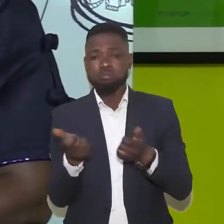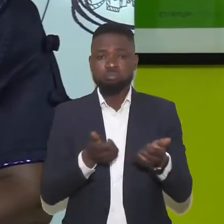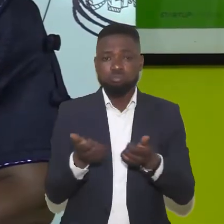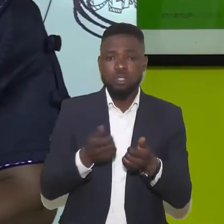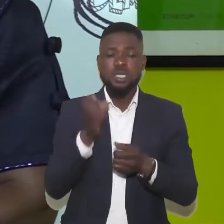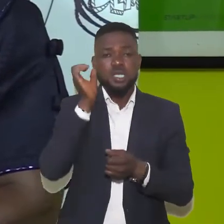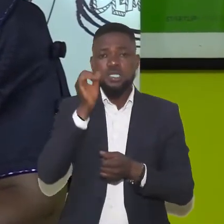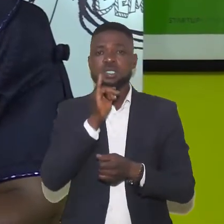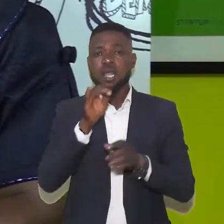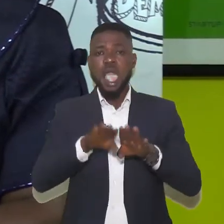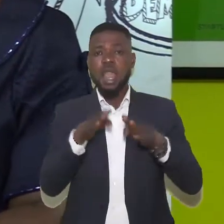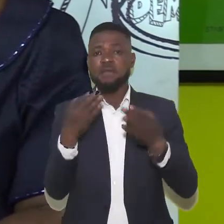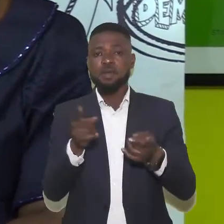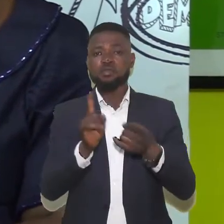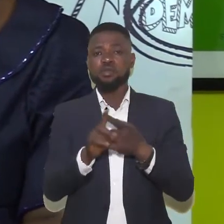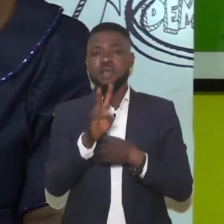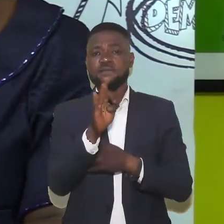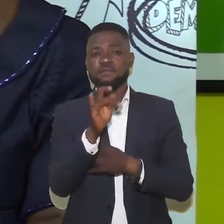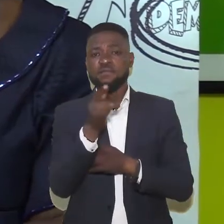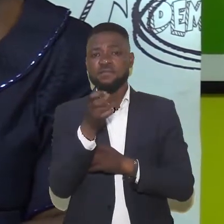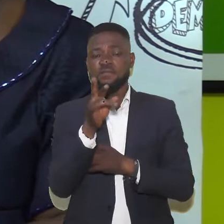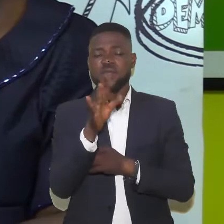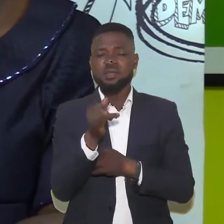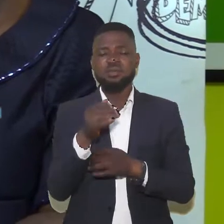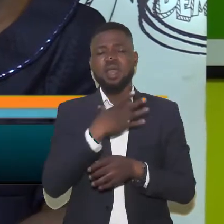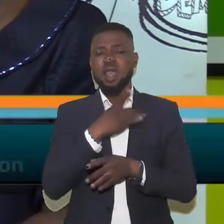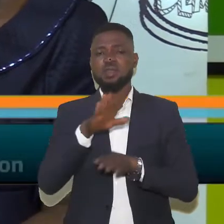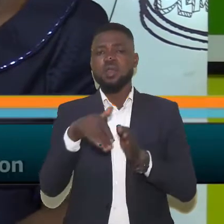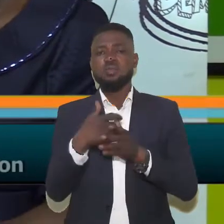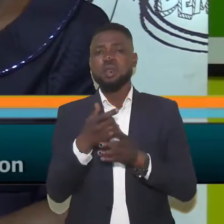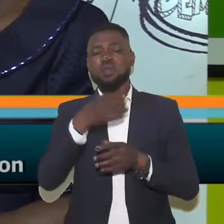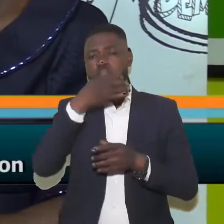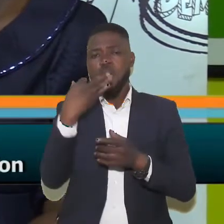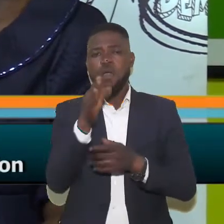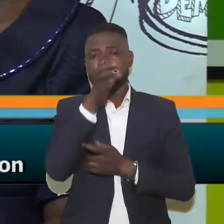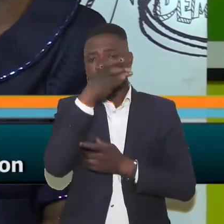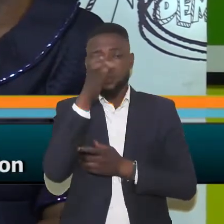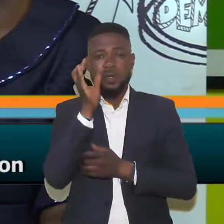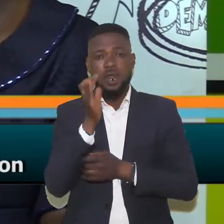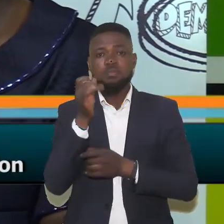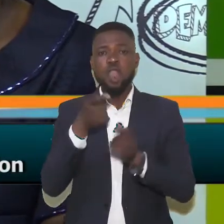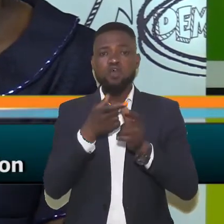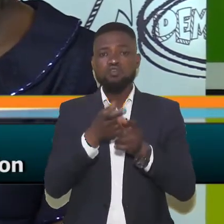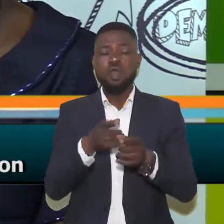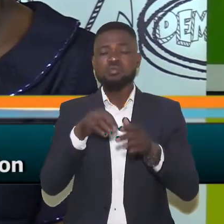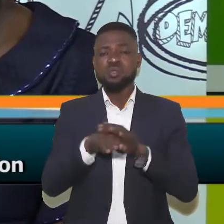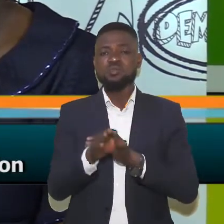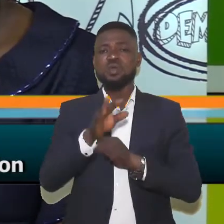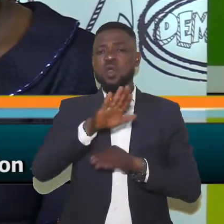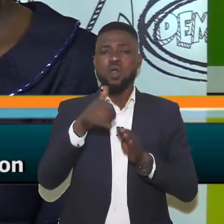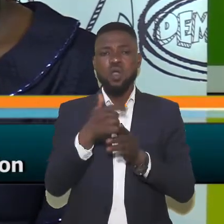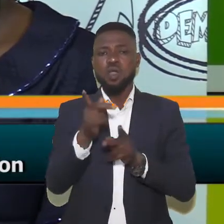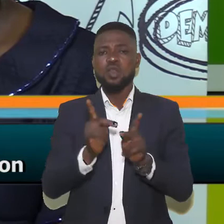a car, he's exposed to the vagaries of crime. He runs